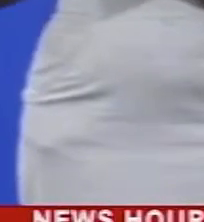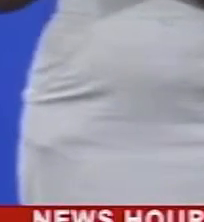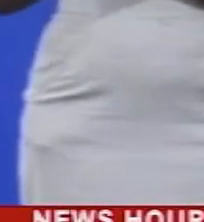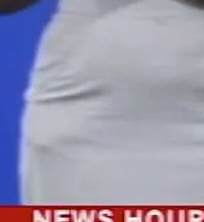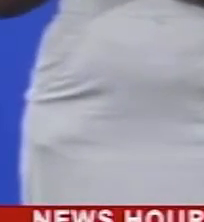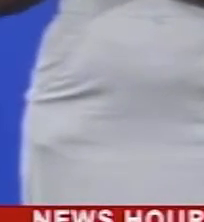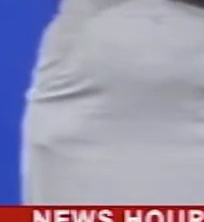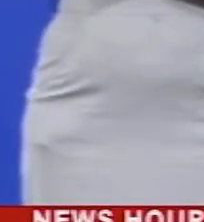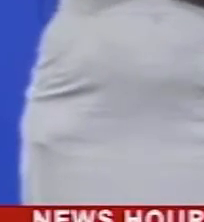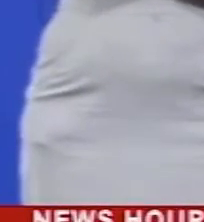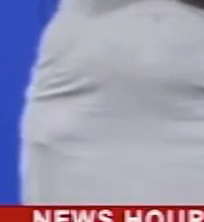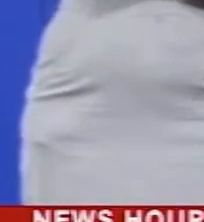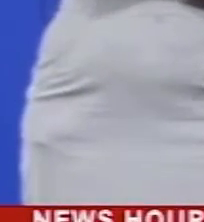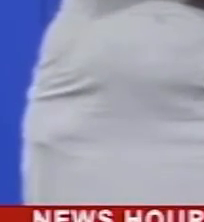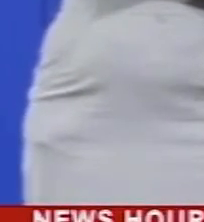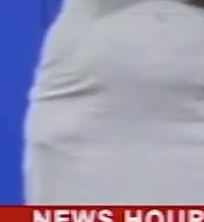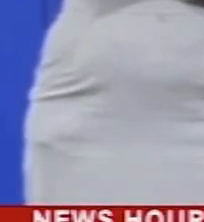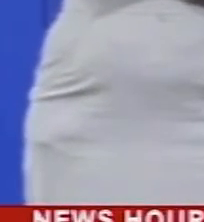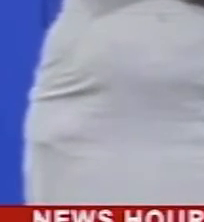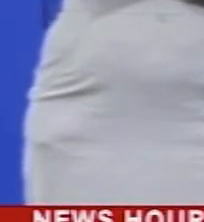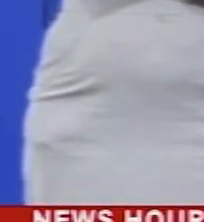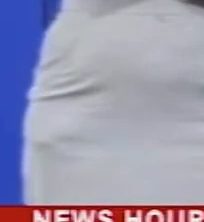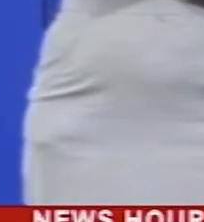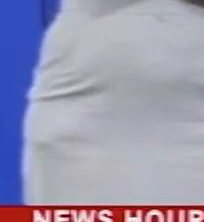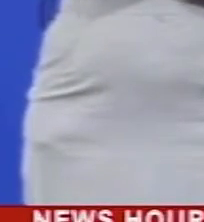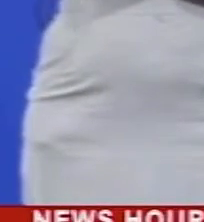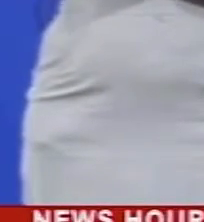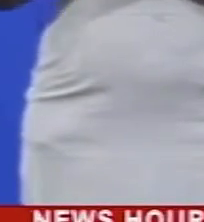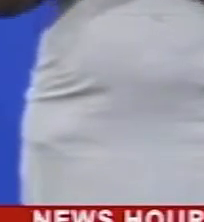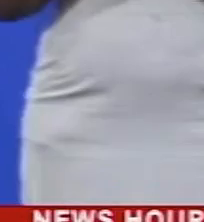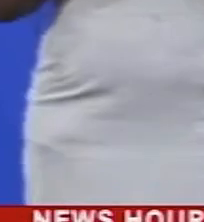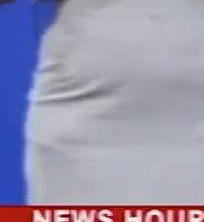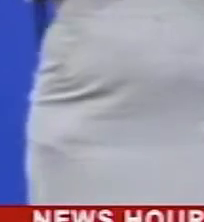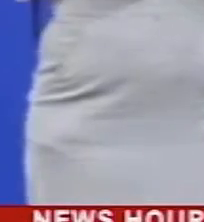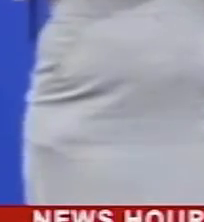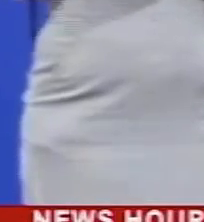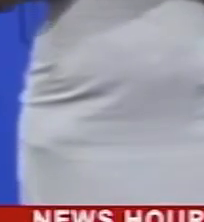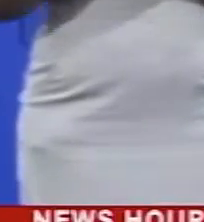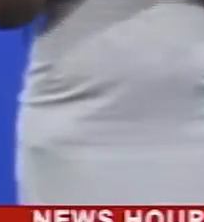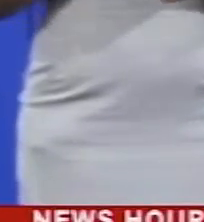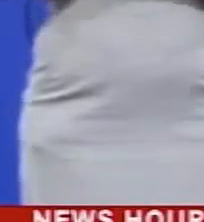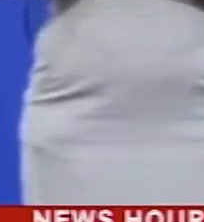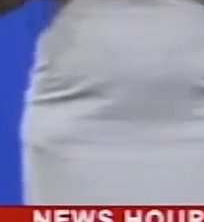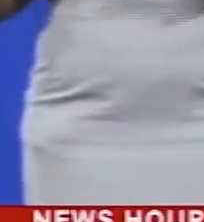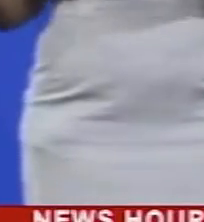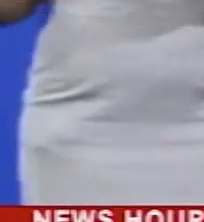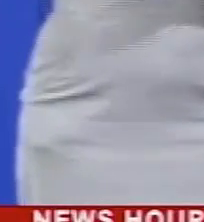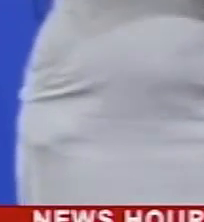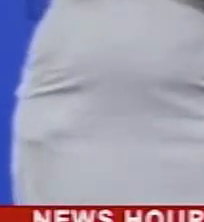had mentioned publicly that no, they would not be included. But